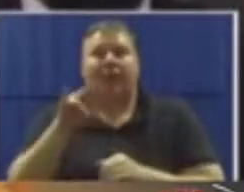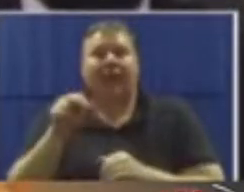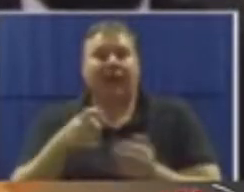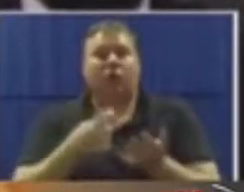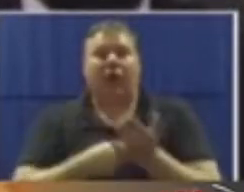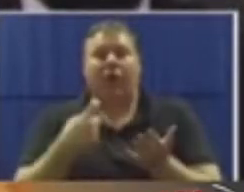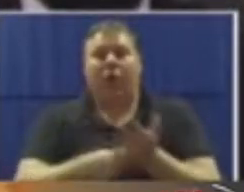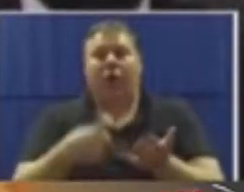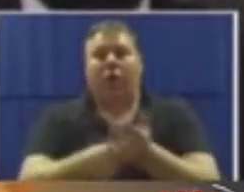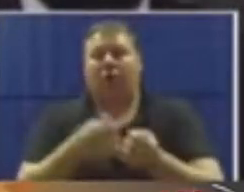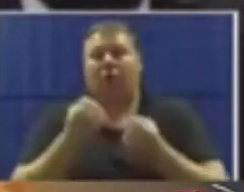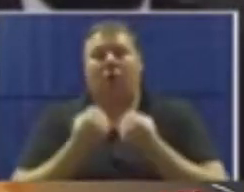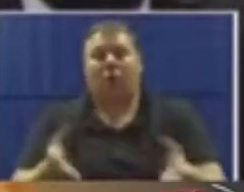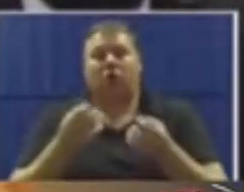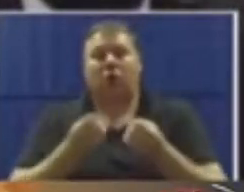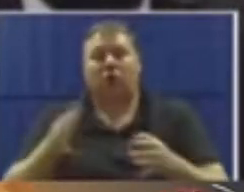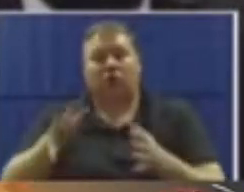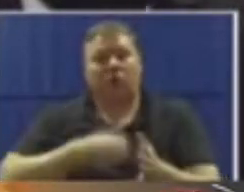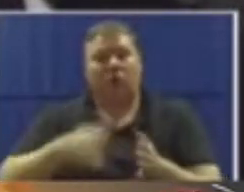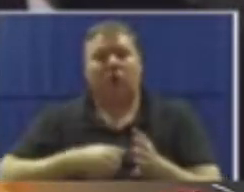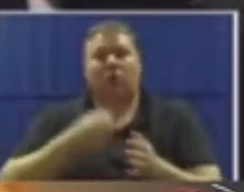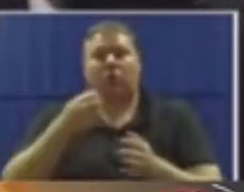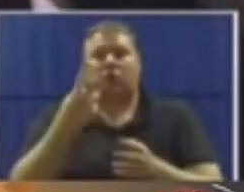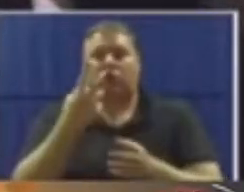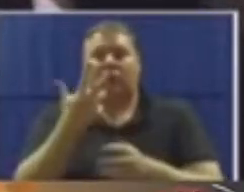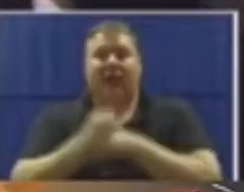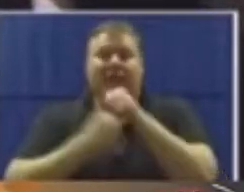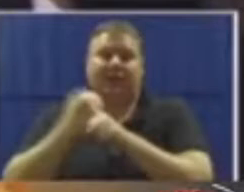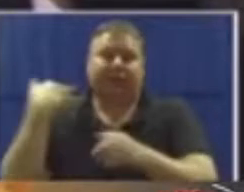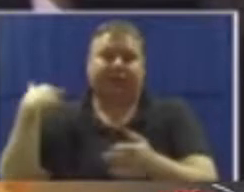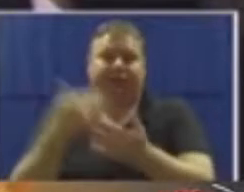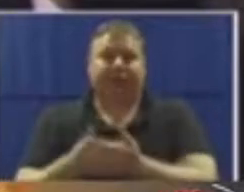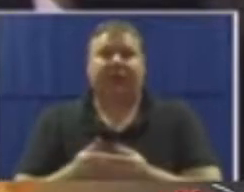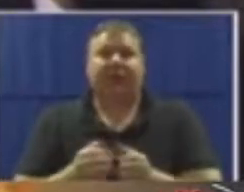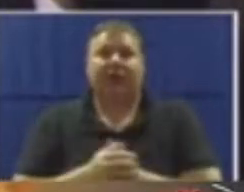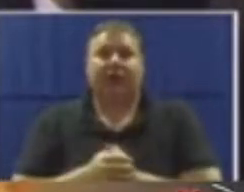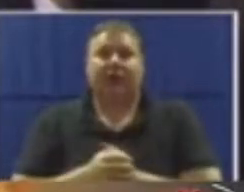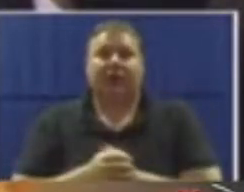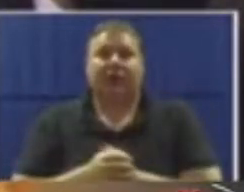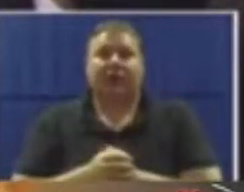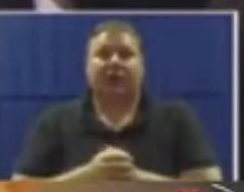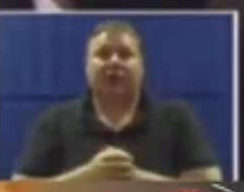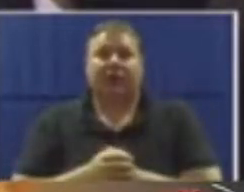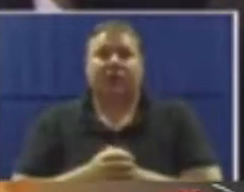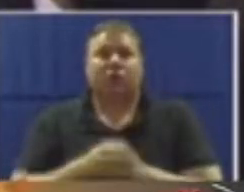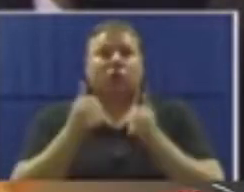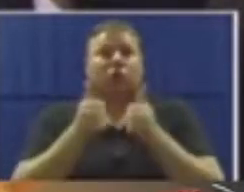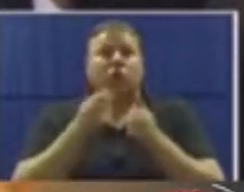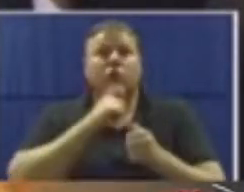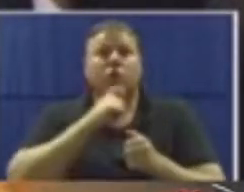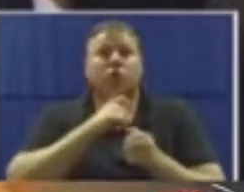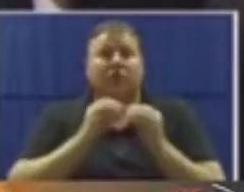were lost and stolen in the last 28 years. We could have made very good, effective use of